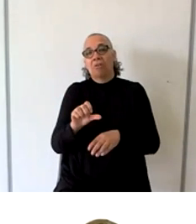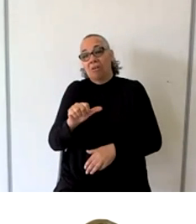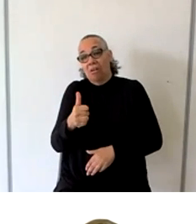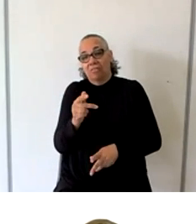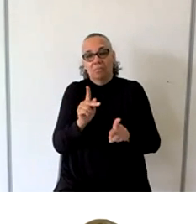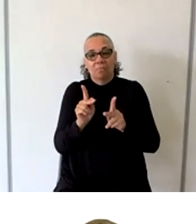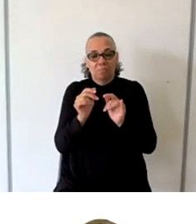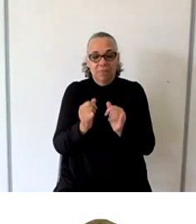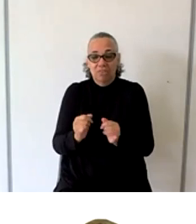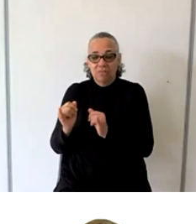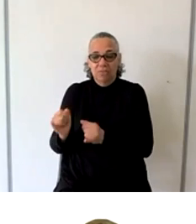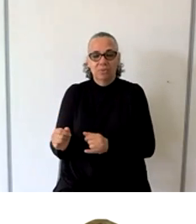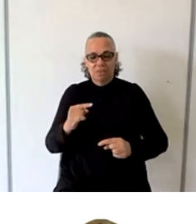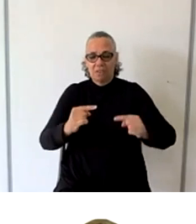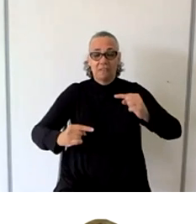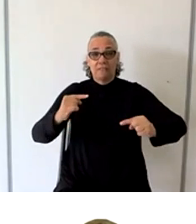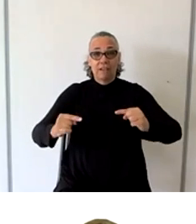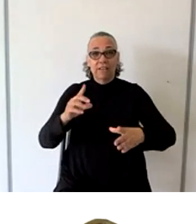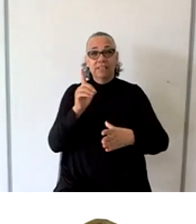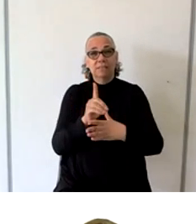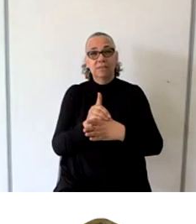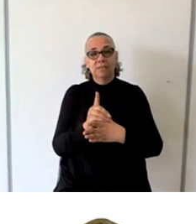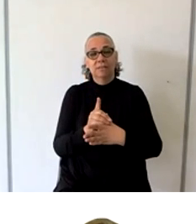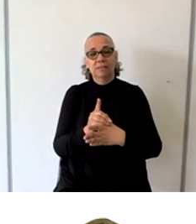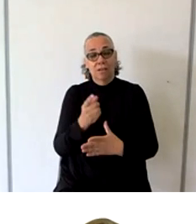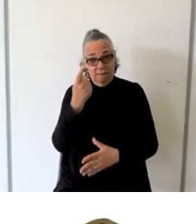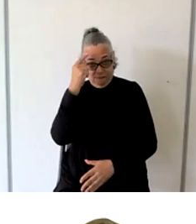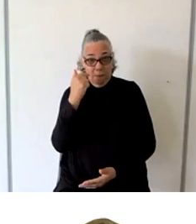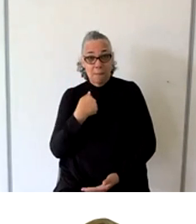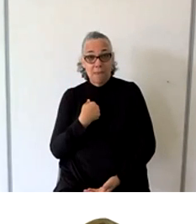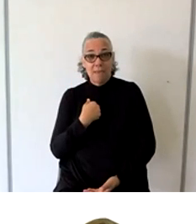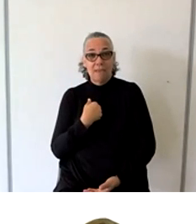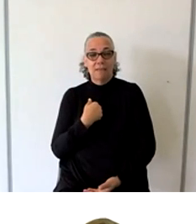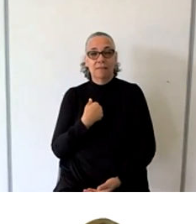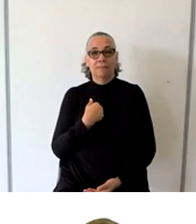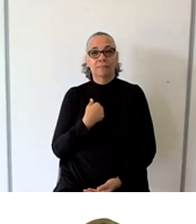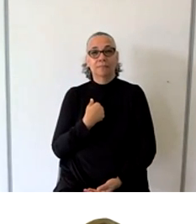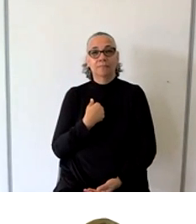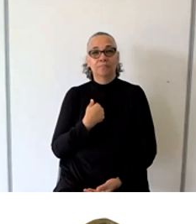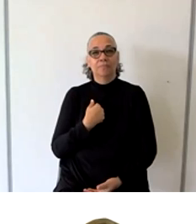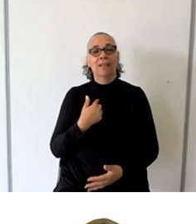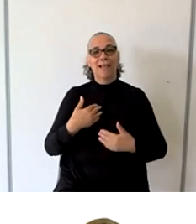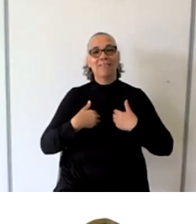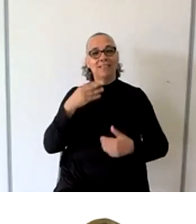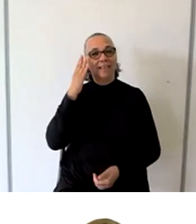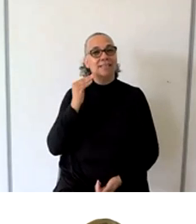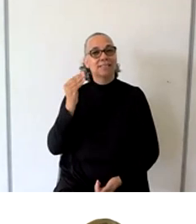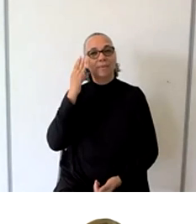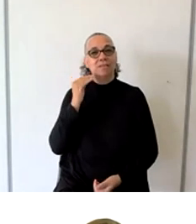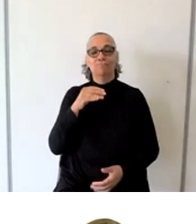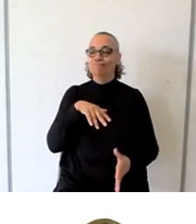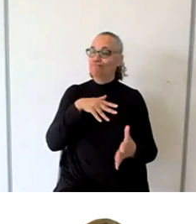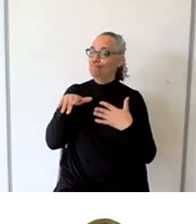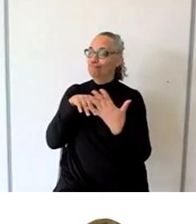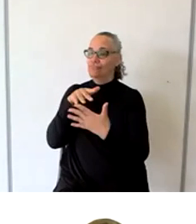individuals with different types of disabilities. So even for me, having you know, the experience to interact with